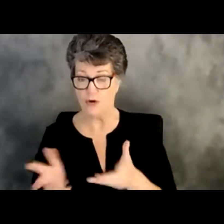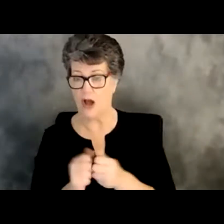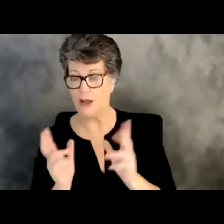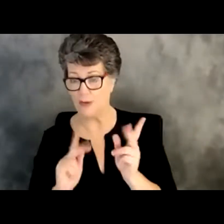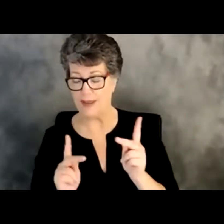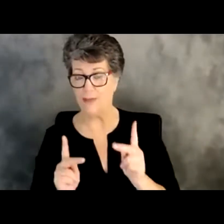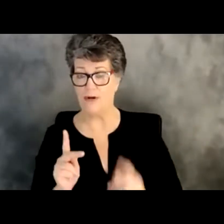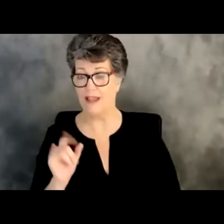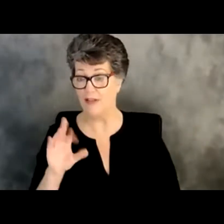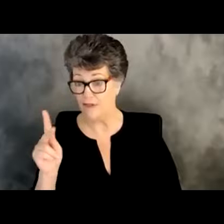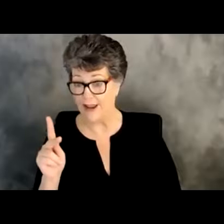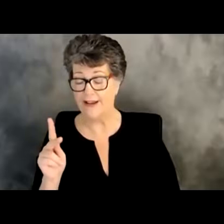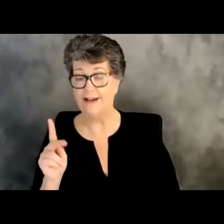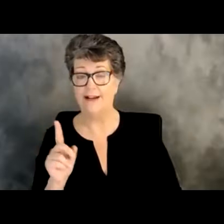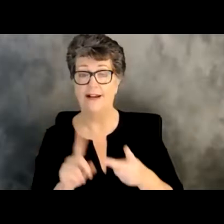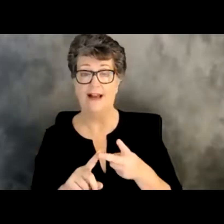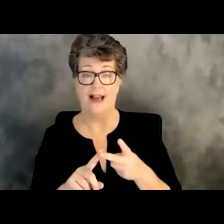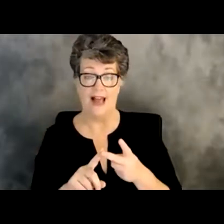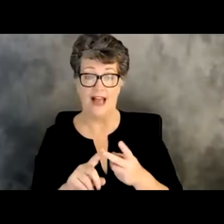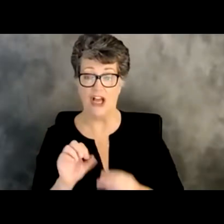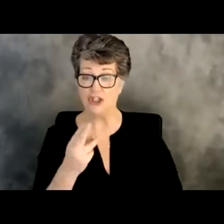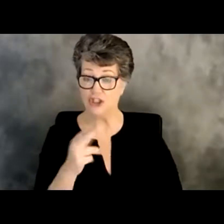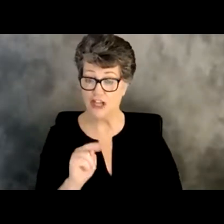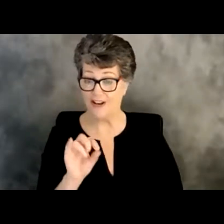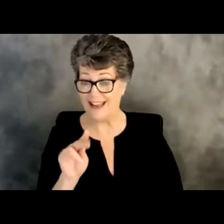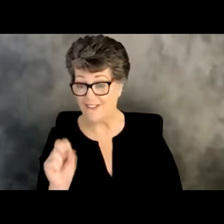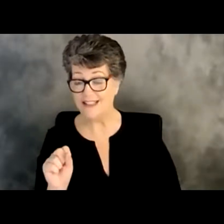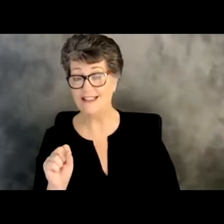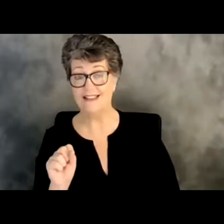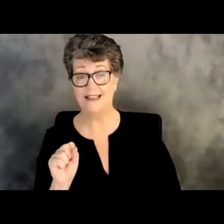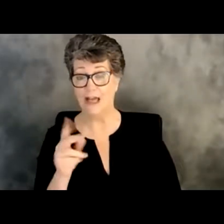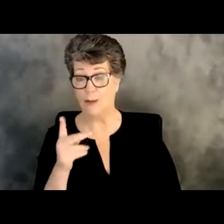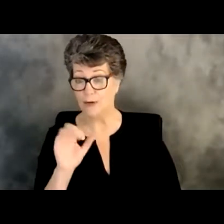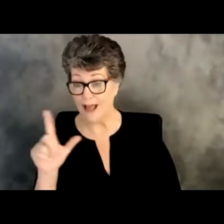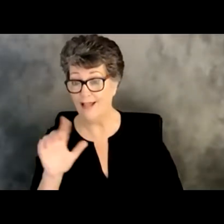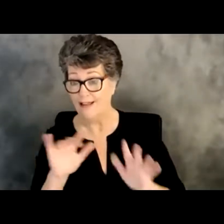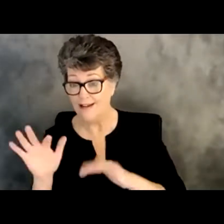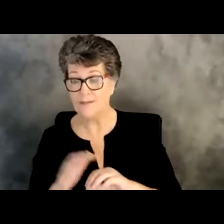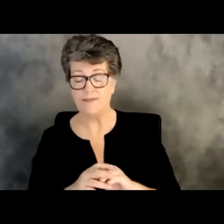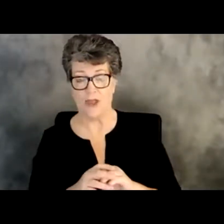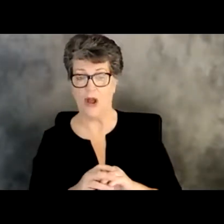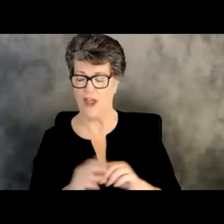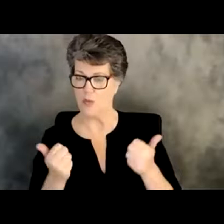Frank, Leandra Clark-Harvey, Sharon Nevins herself, who really are